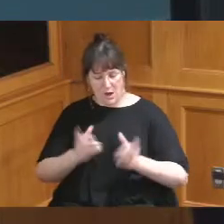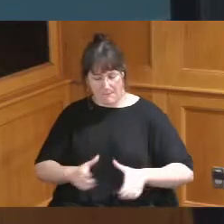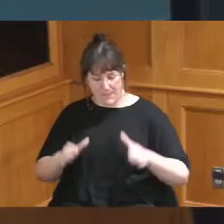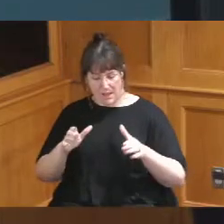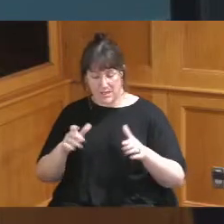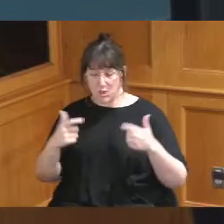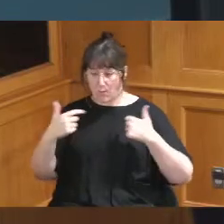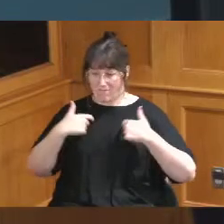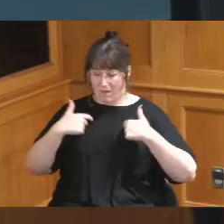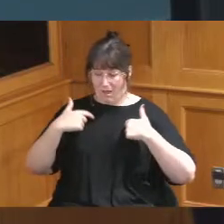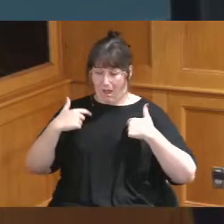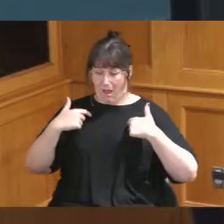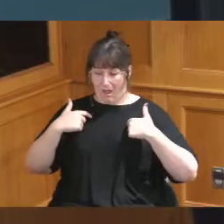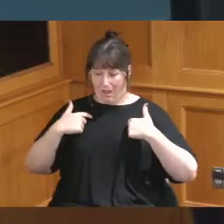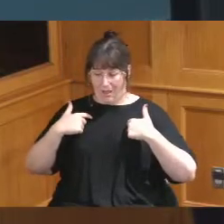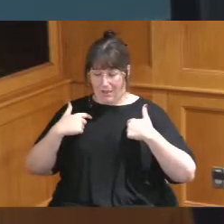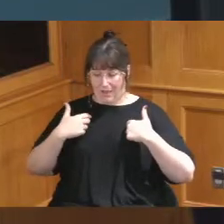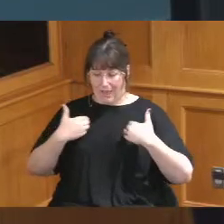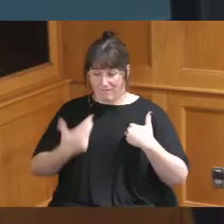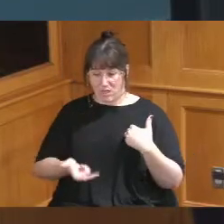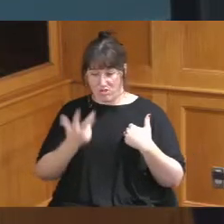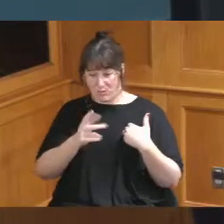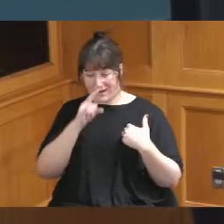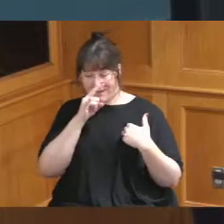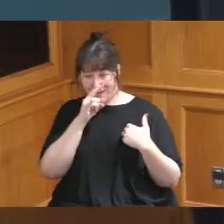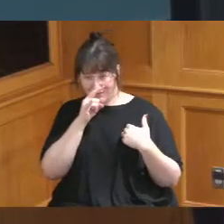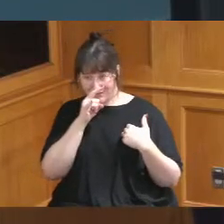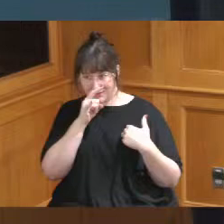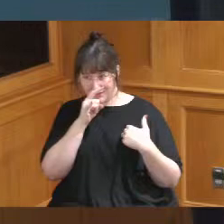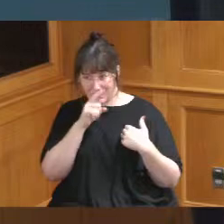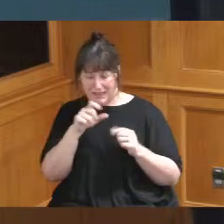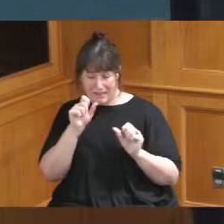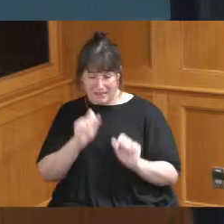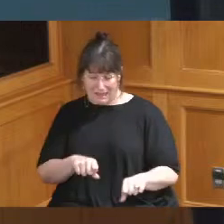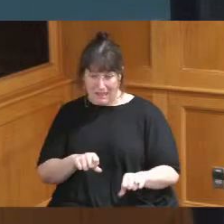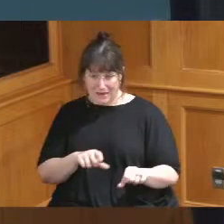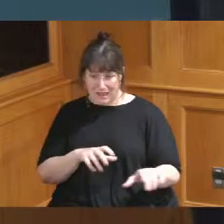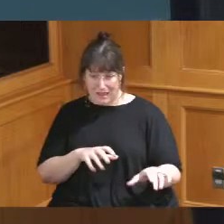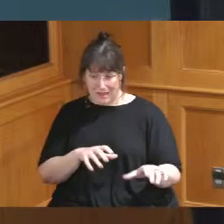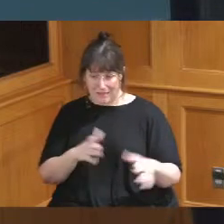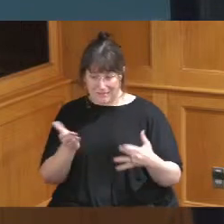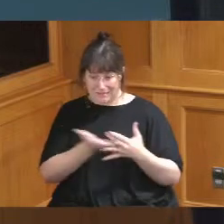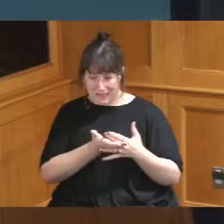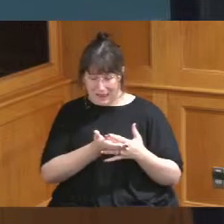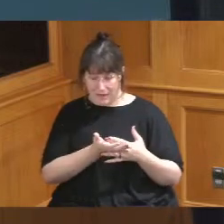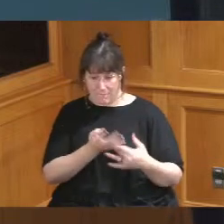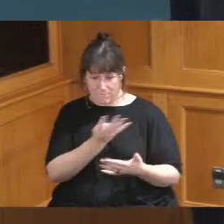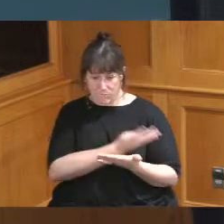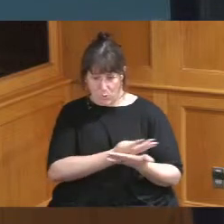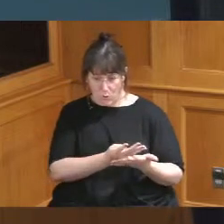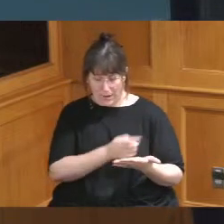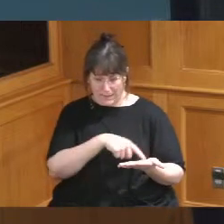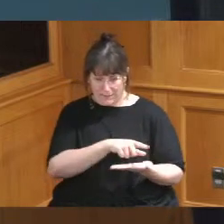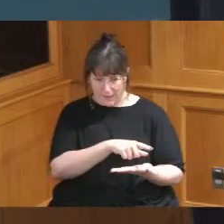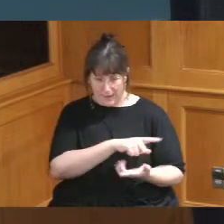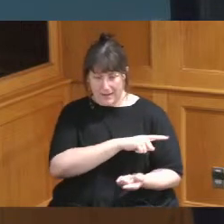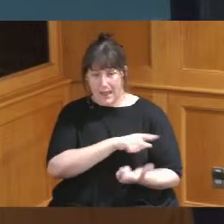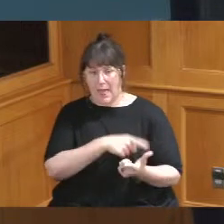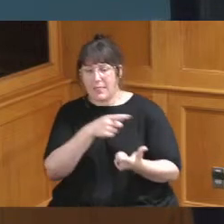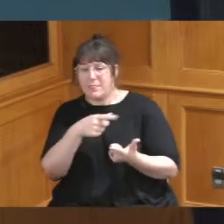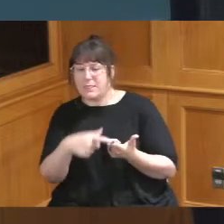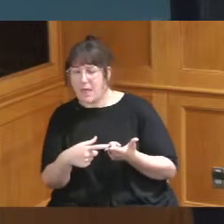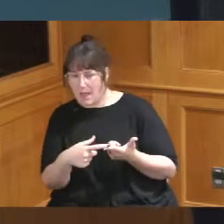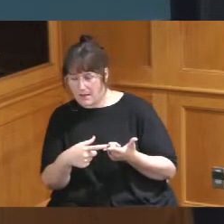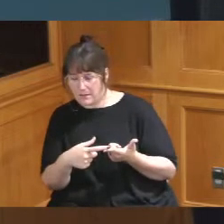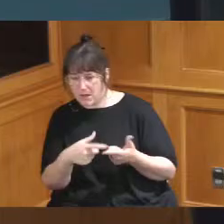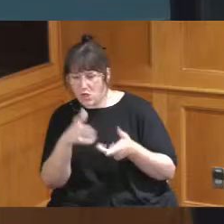I'm a person that has 3 children, can I take 4 weeks of paid and then have